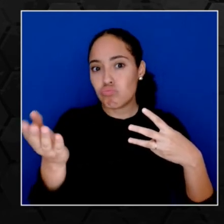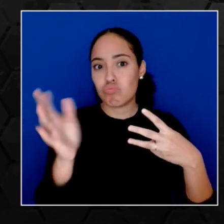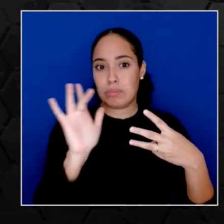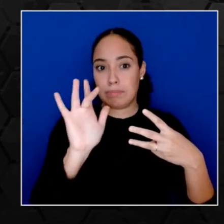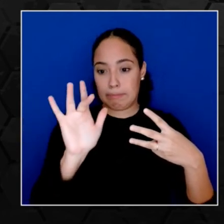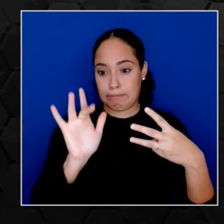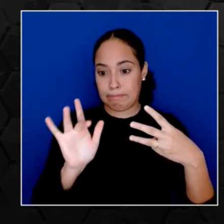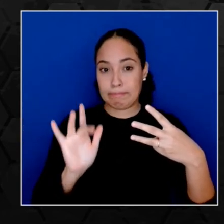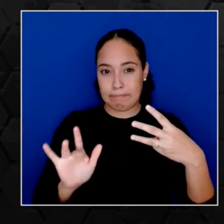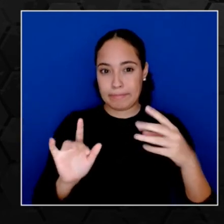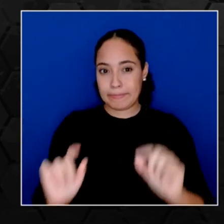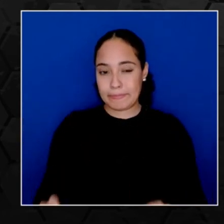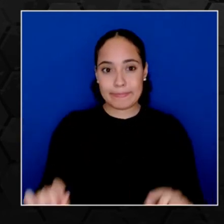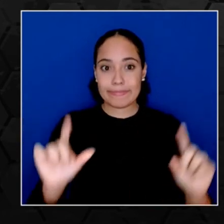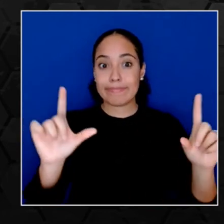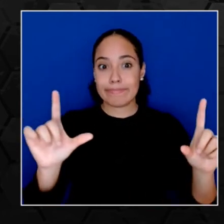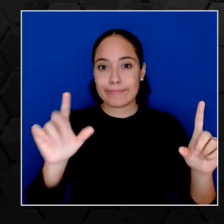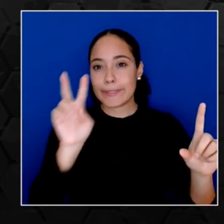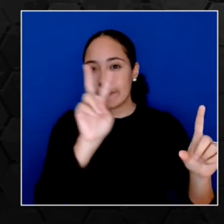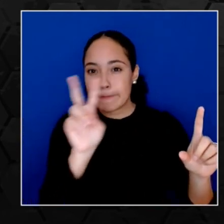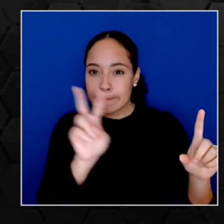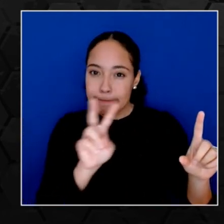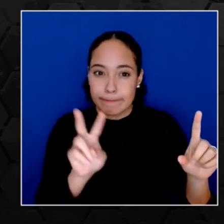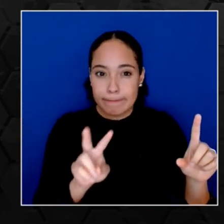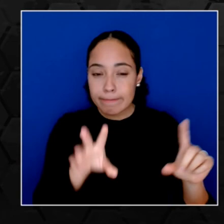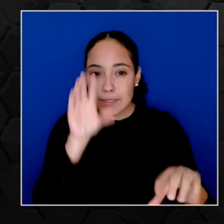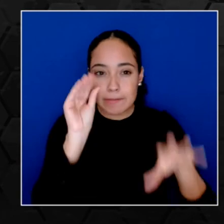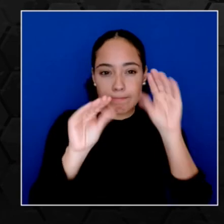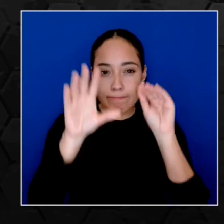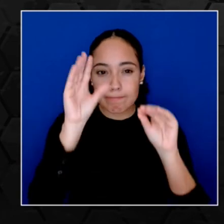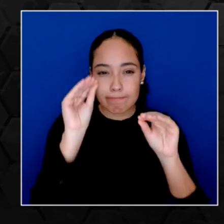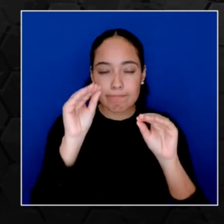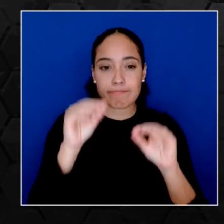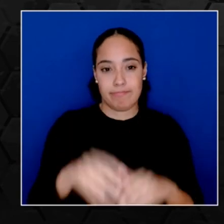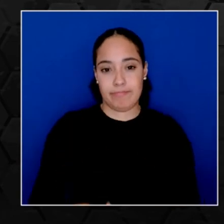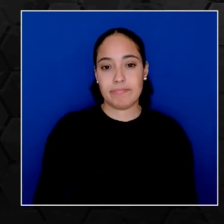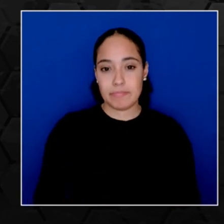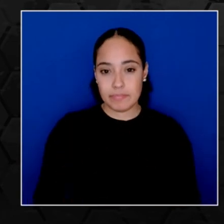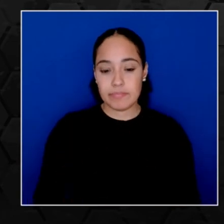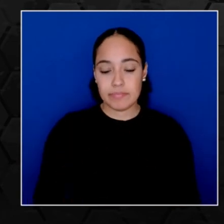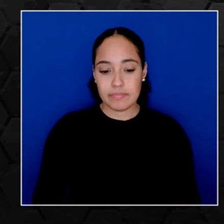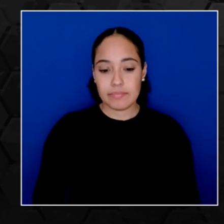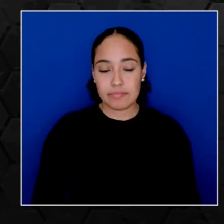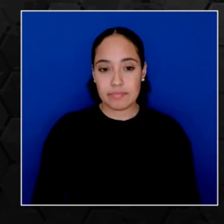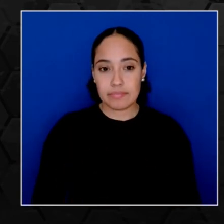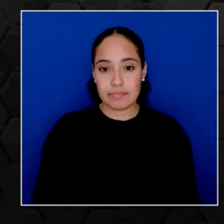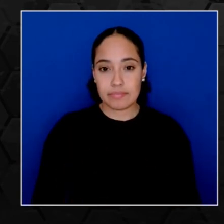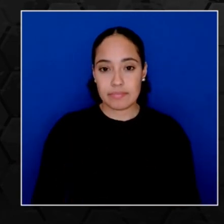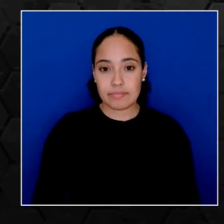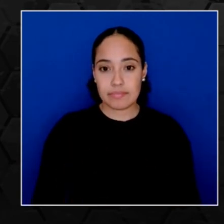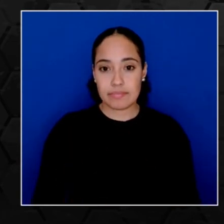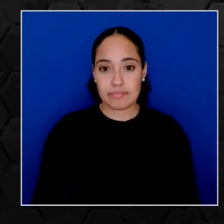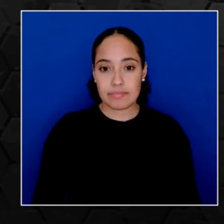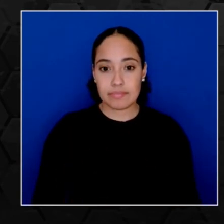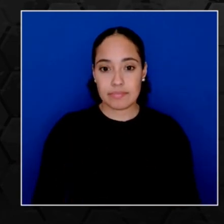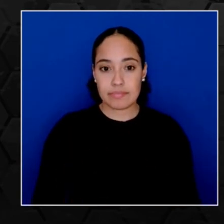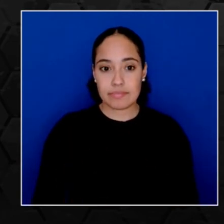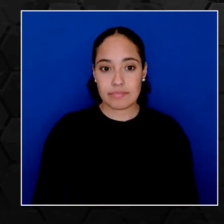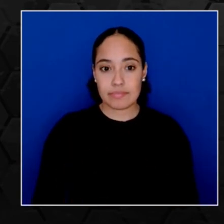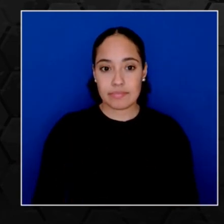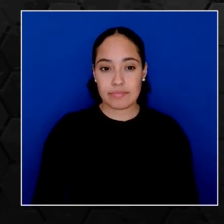this code, or use this in your own applications, which can be deployed afterwards. So, like speaking about